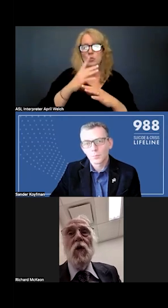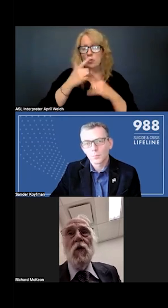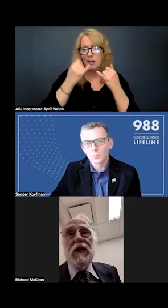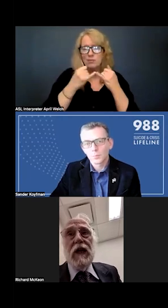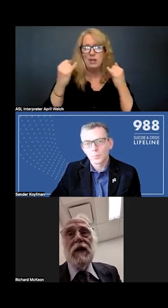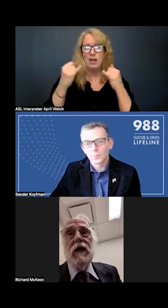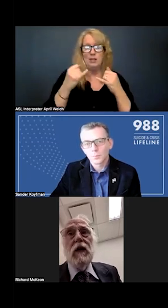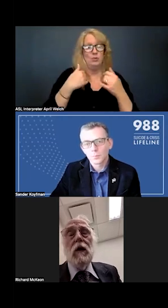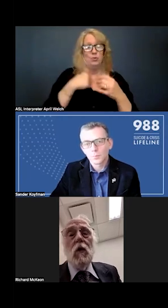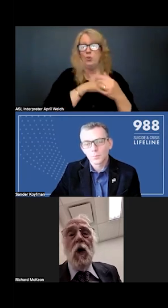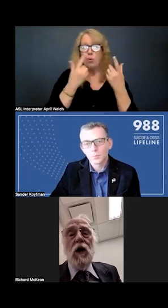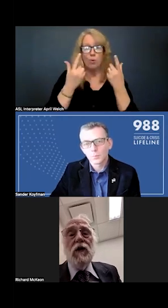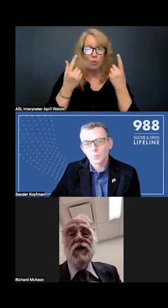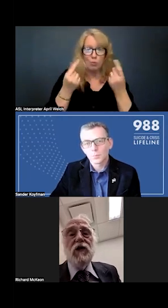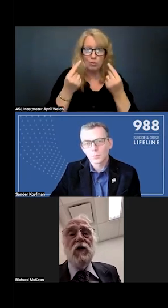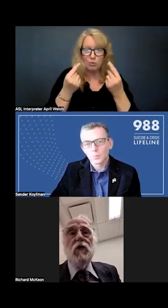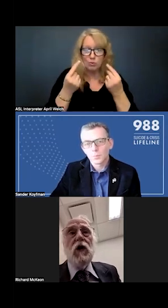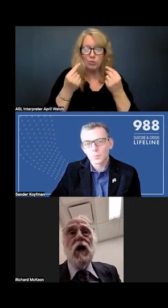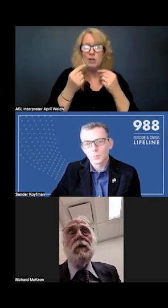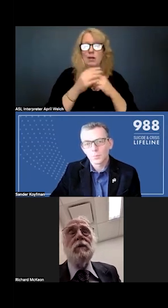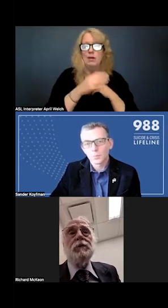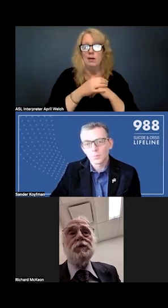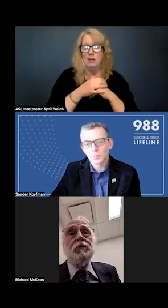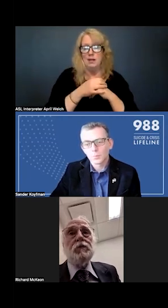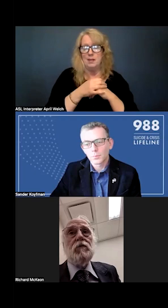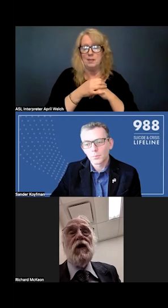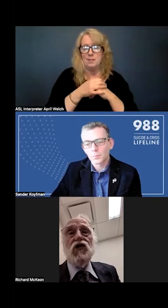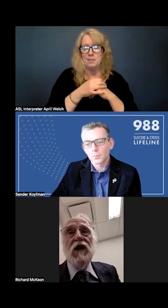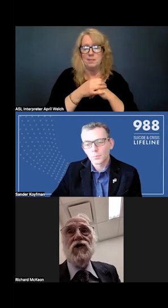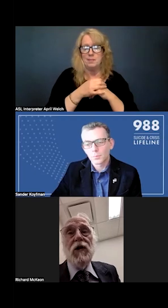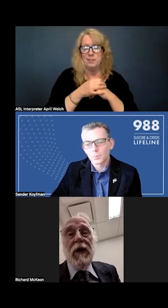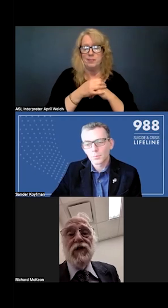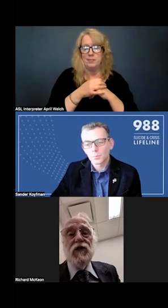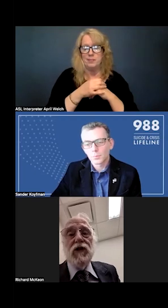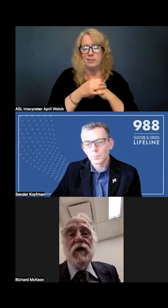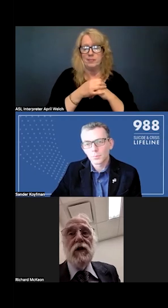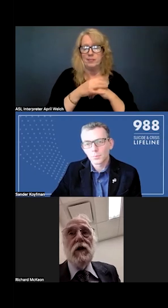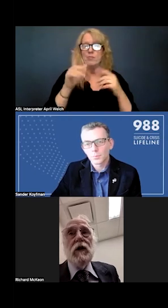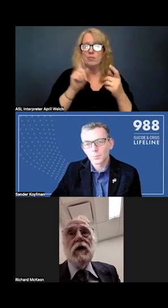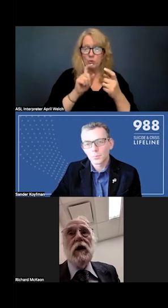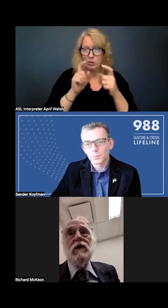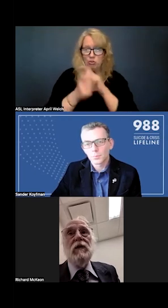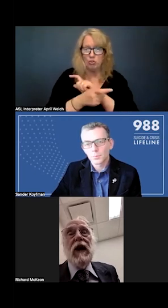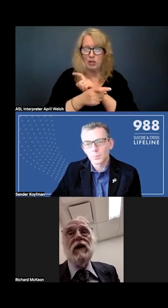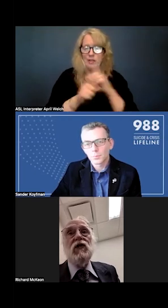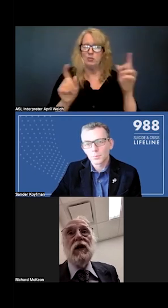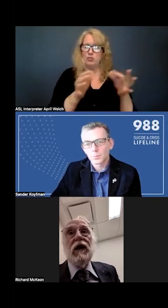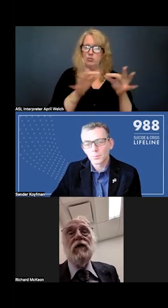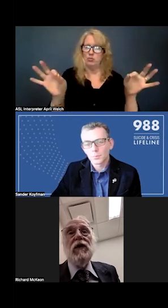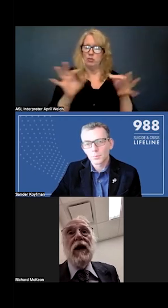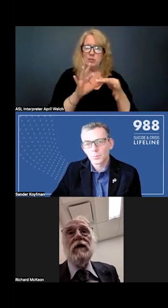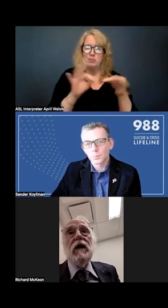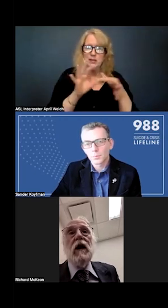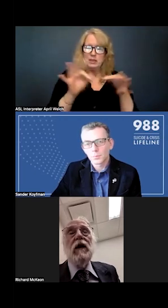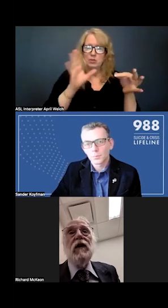And so what we did was to change the message to make it